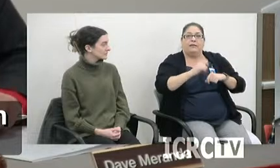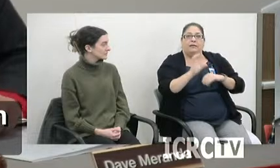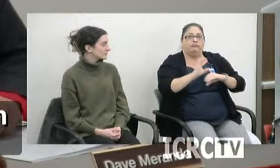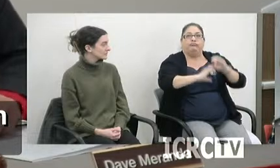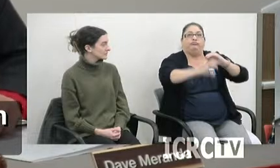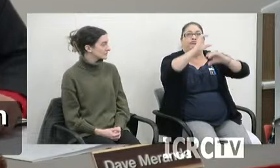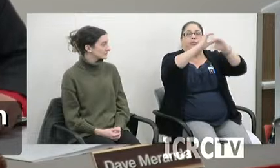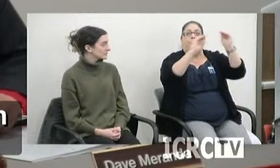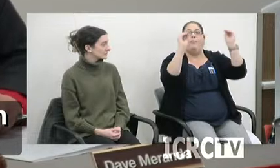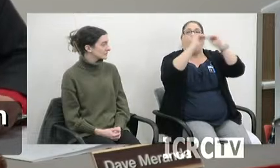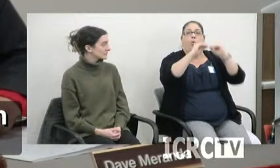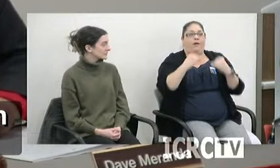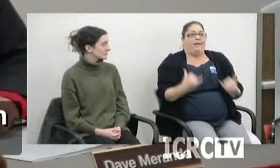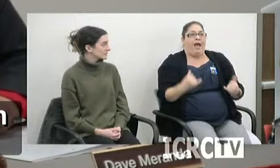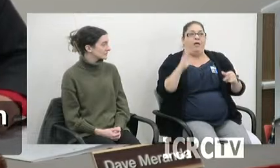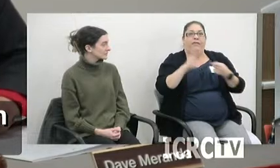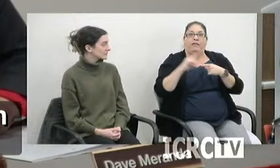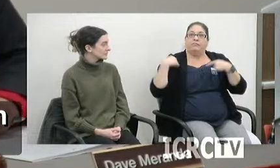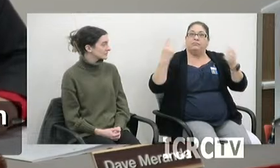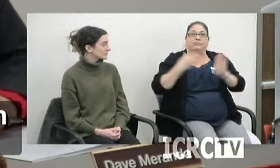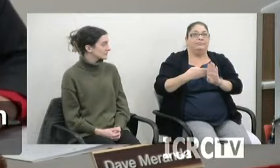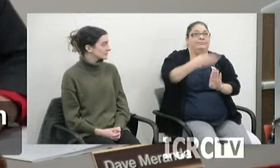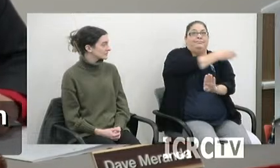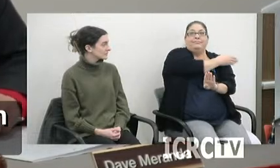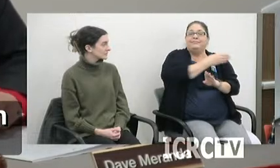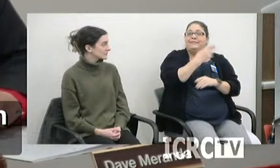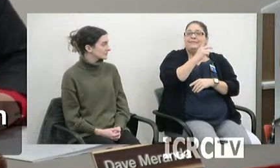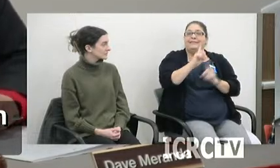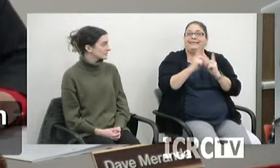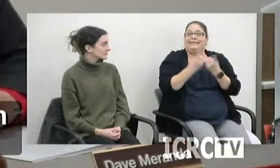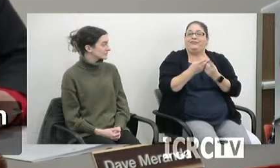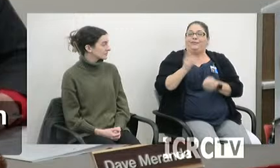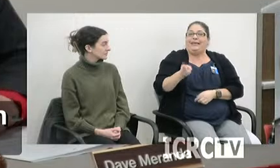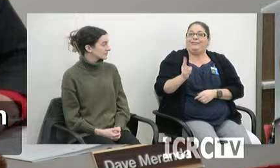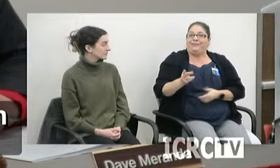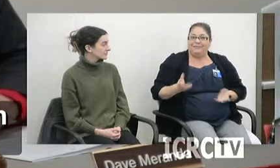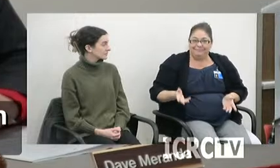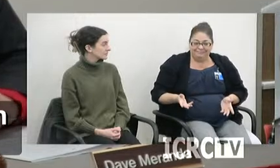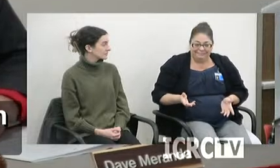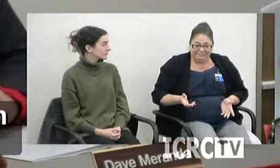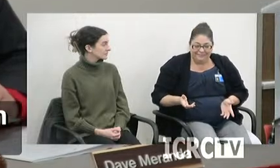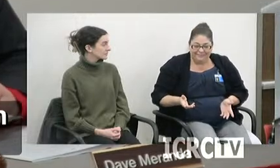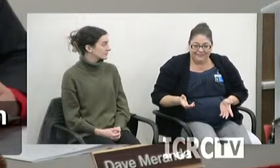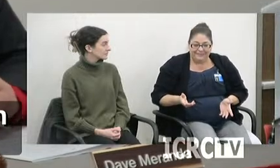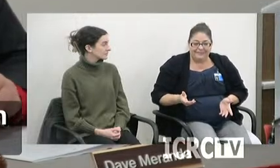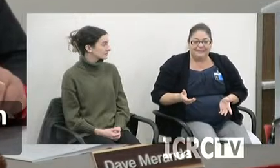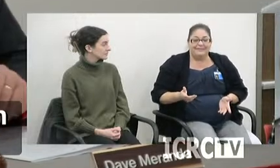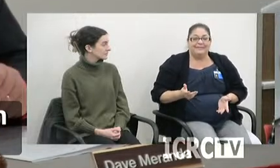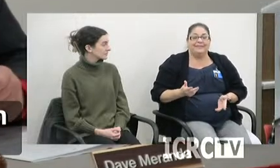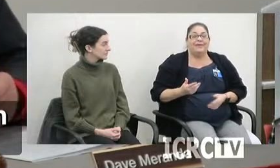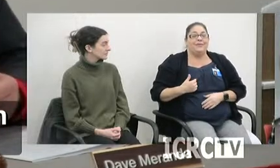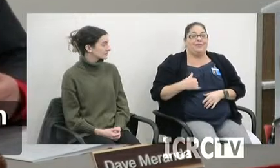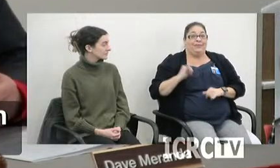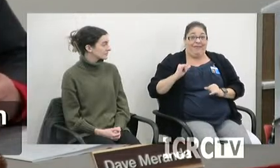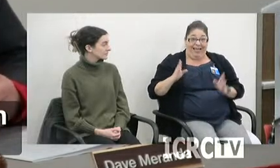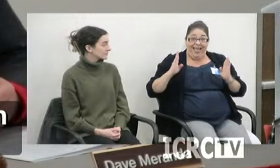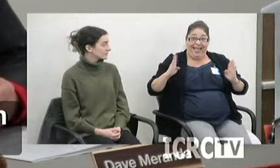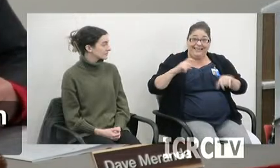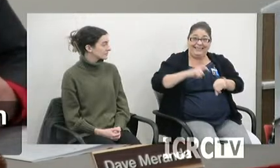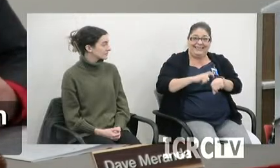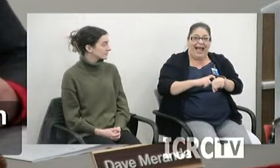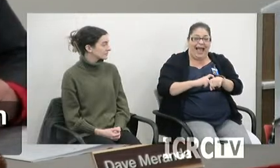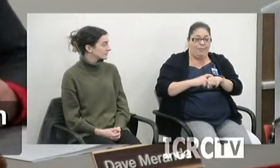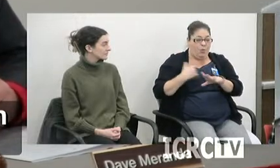any time in the history of Milford School District. So a lot has gone on in that period of time, and